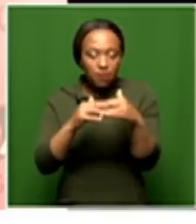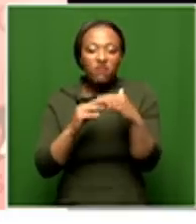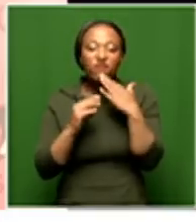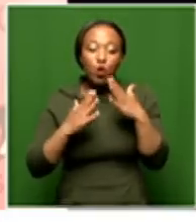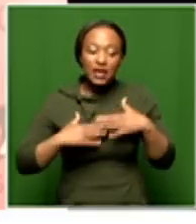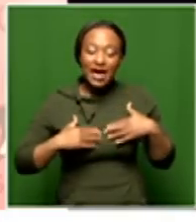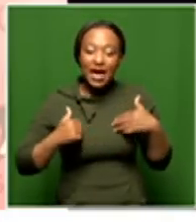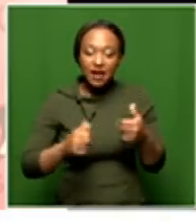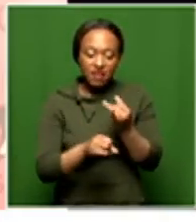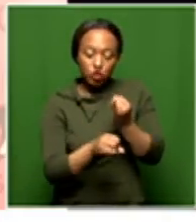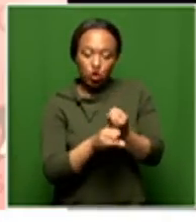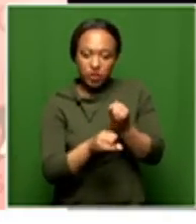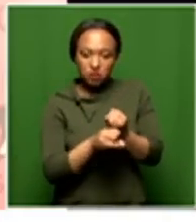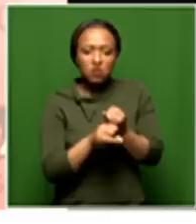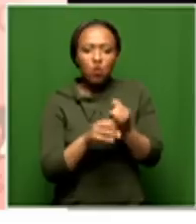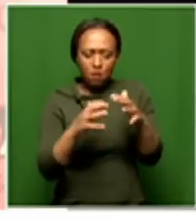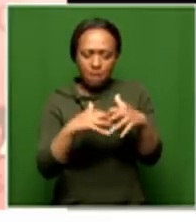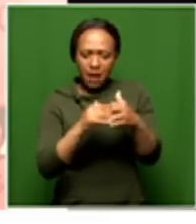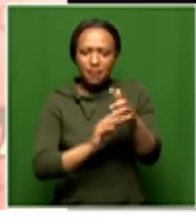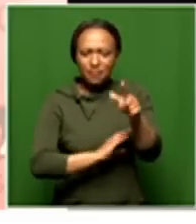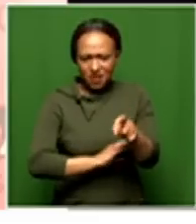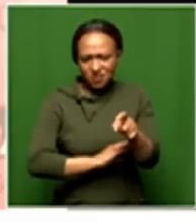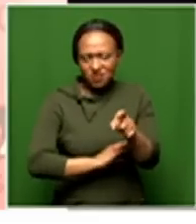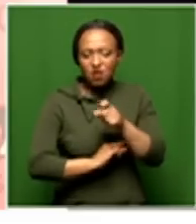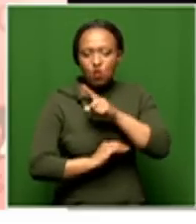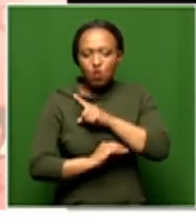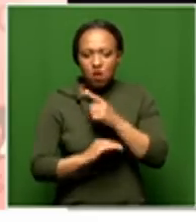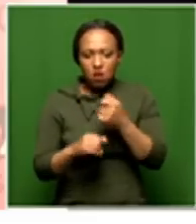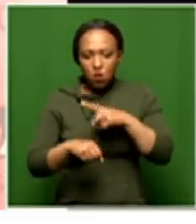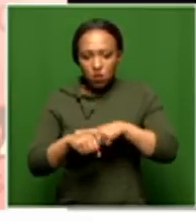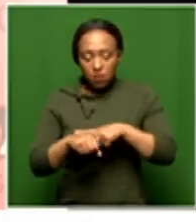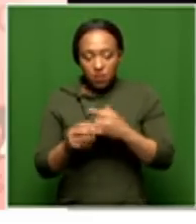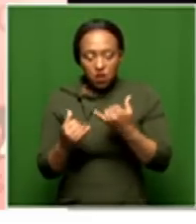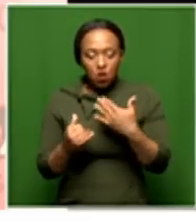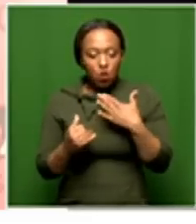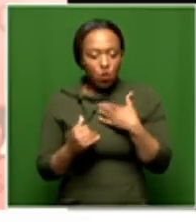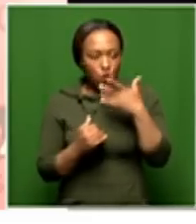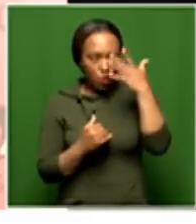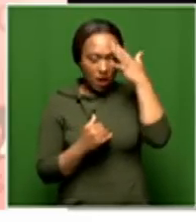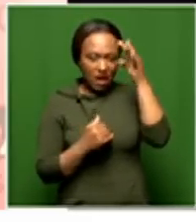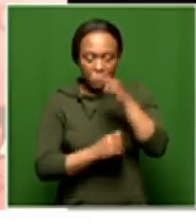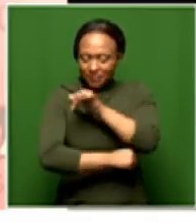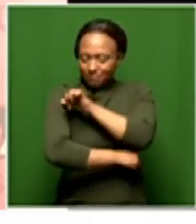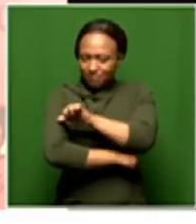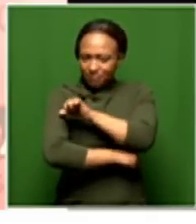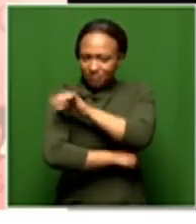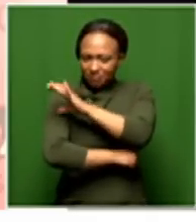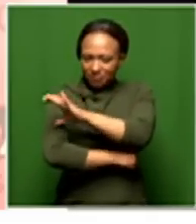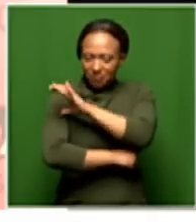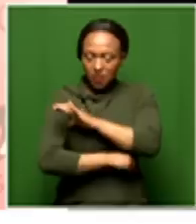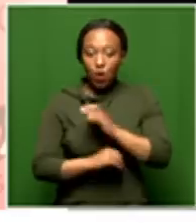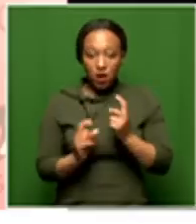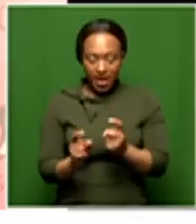health insurance, which we think at this point in time, given the state of our public health system, becomes much more